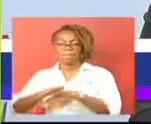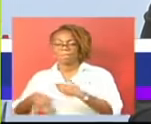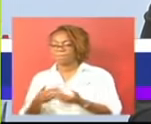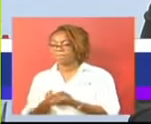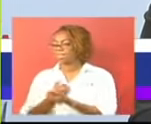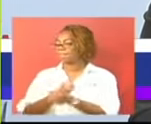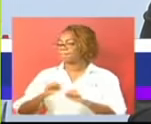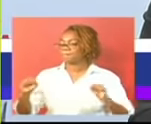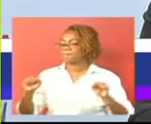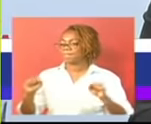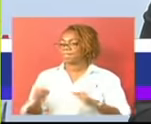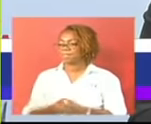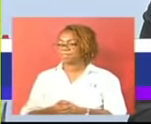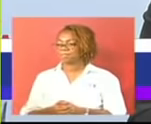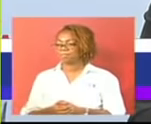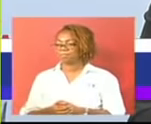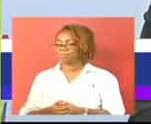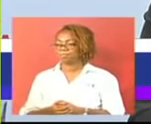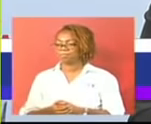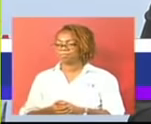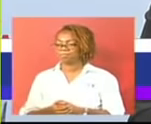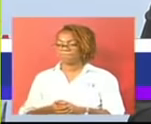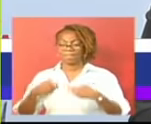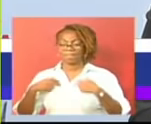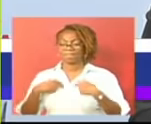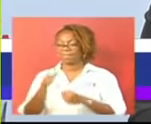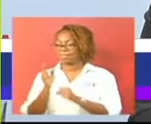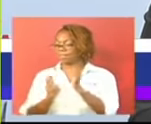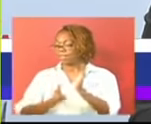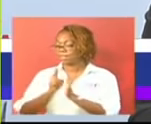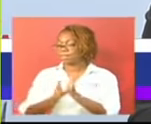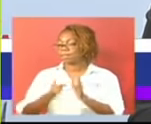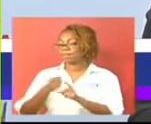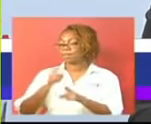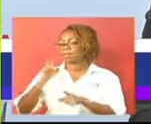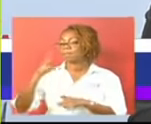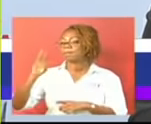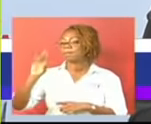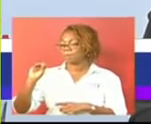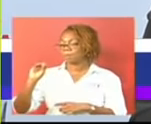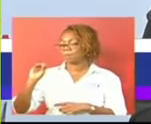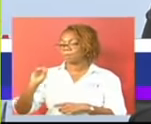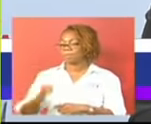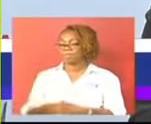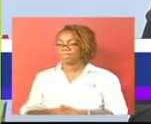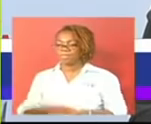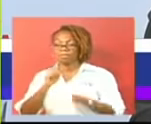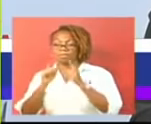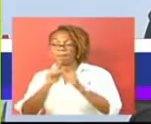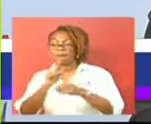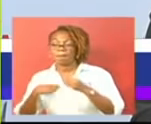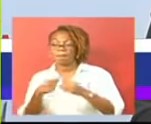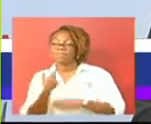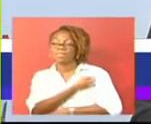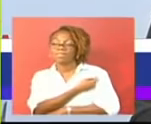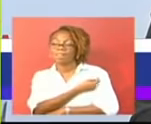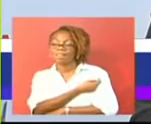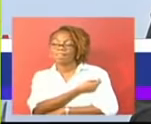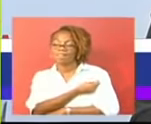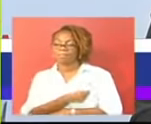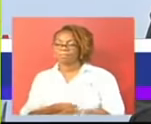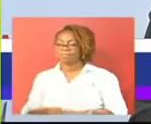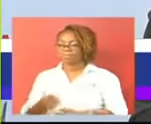have a very interesting video from the WHO that speaks to the efficacy of vaccines, especially